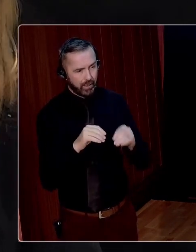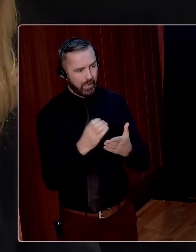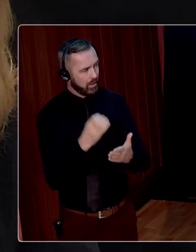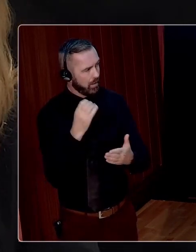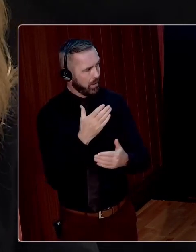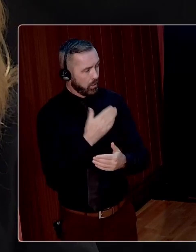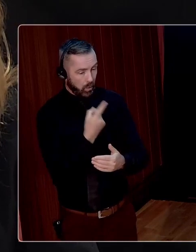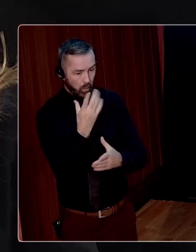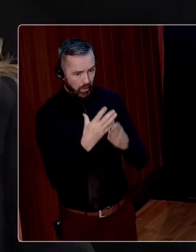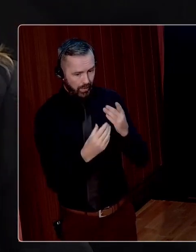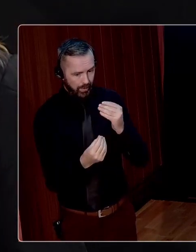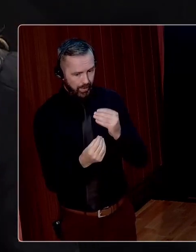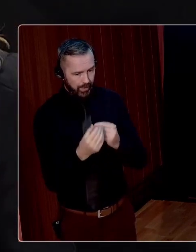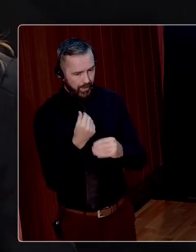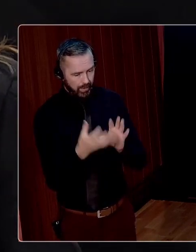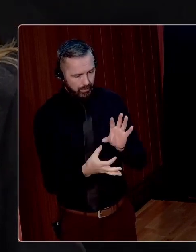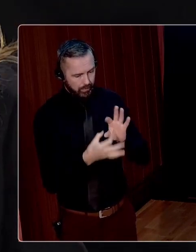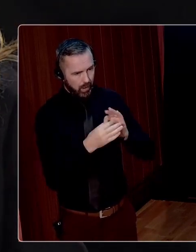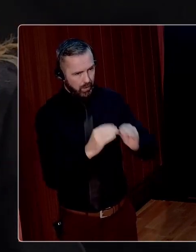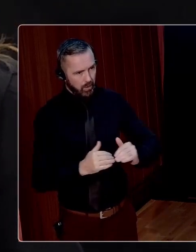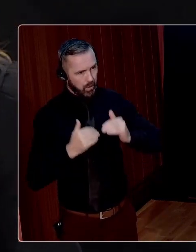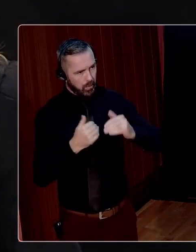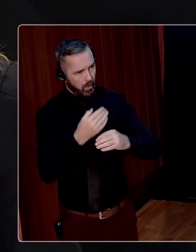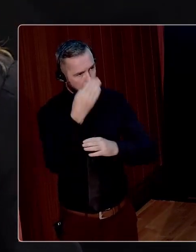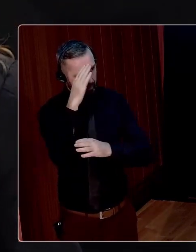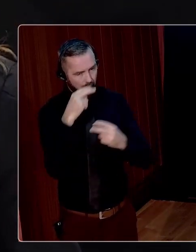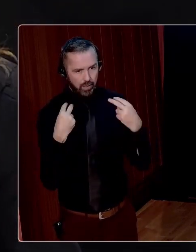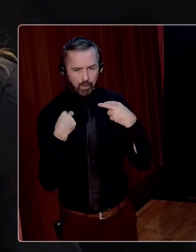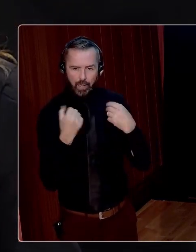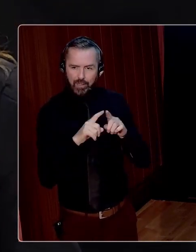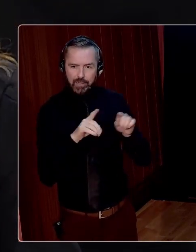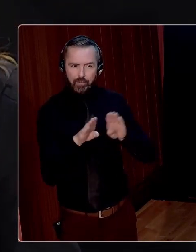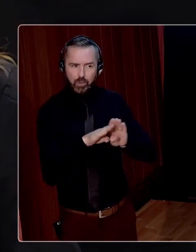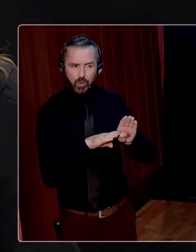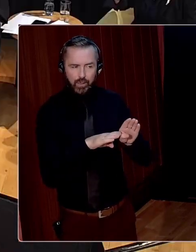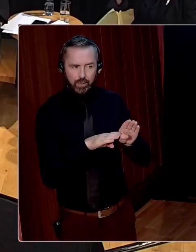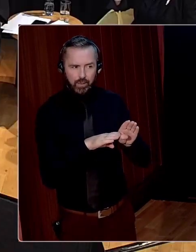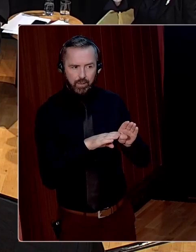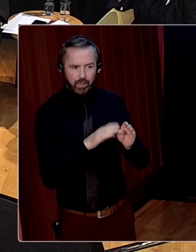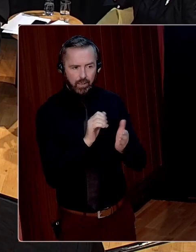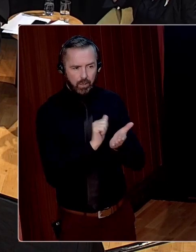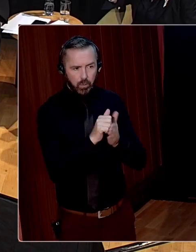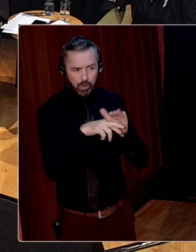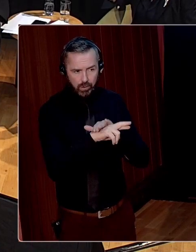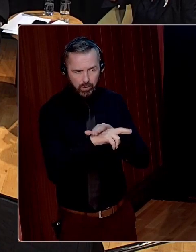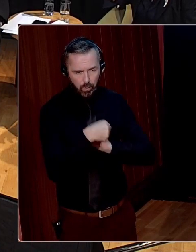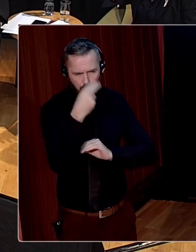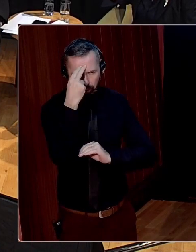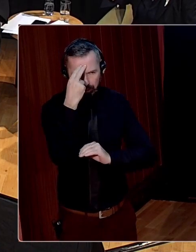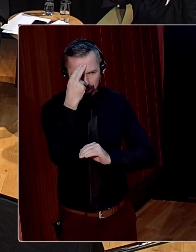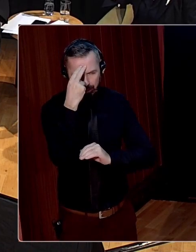colleges. And just one of the things that perhaps that relates to the promotion of the Irish language, was there a difference between the printers? Now, we understand the thing